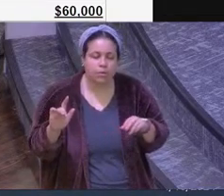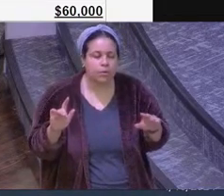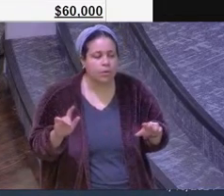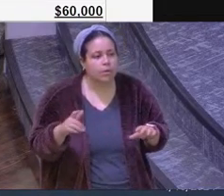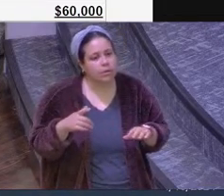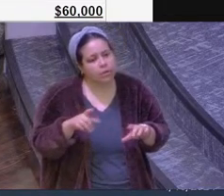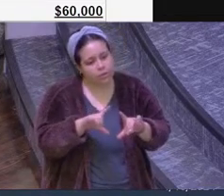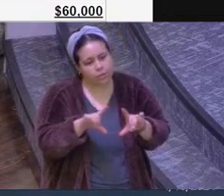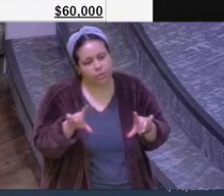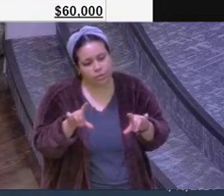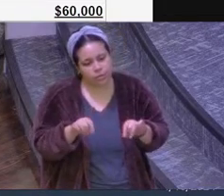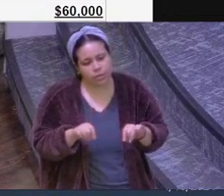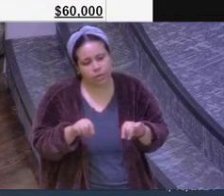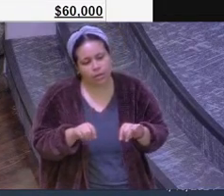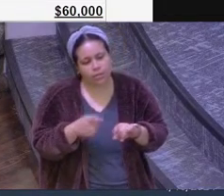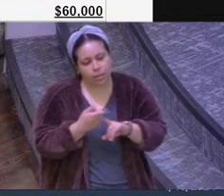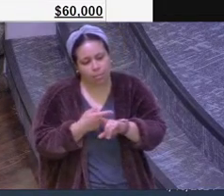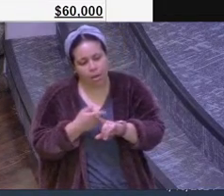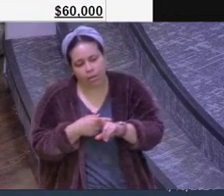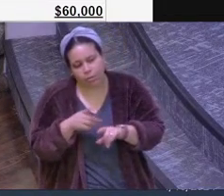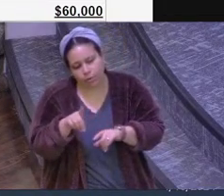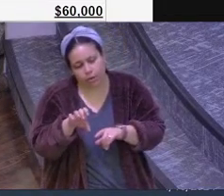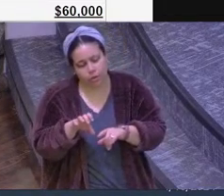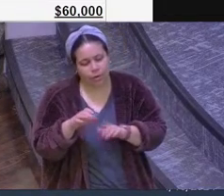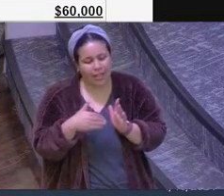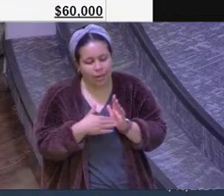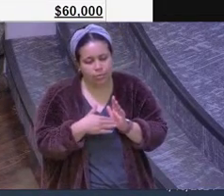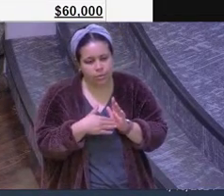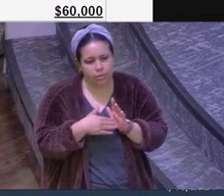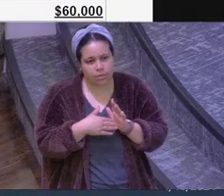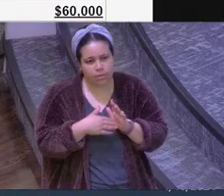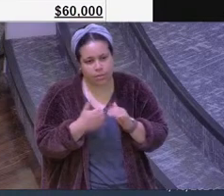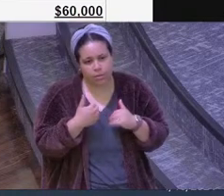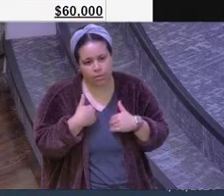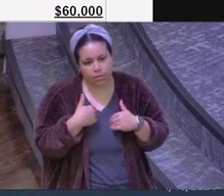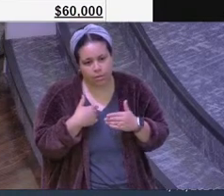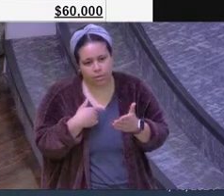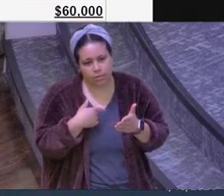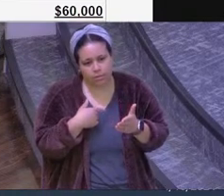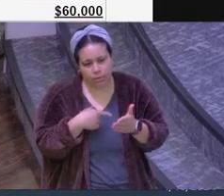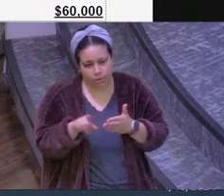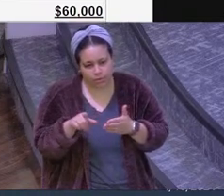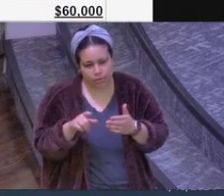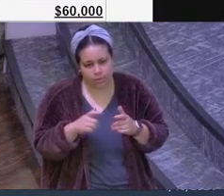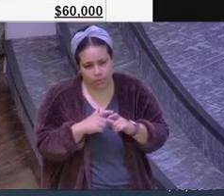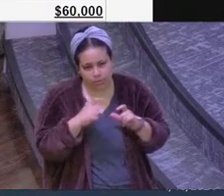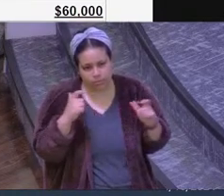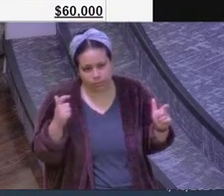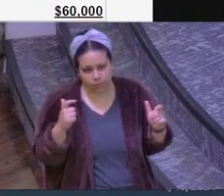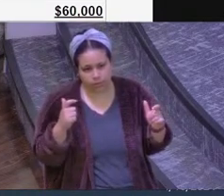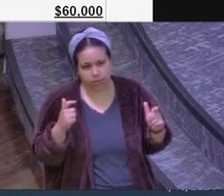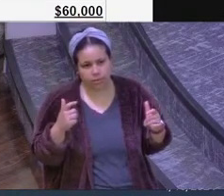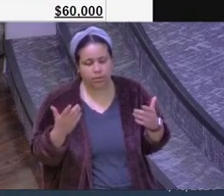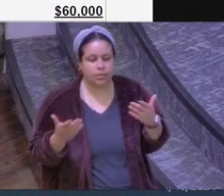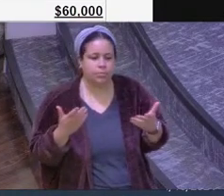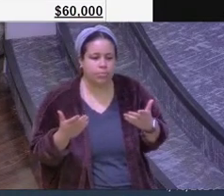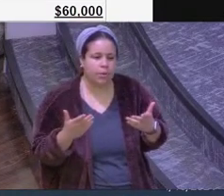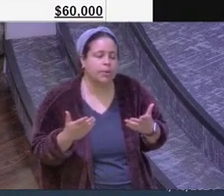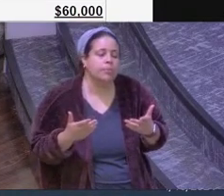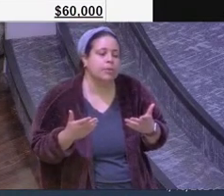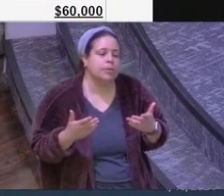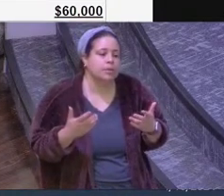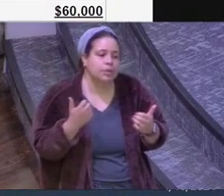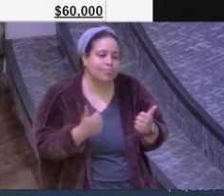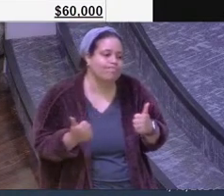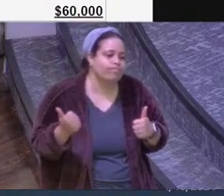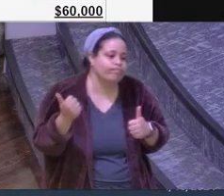about $100,000 a month. For that, we did have a bigger check last month, so maybe it's headed back up. I know springtime is when